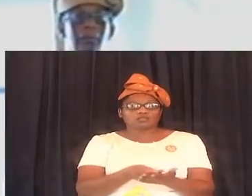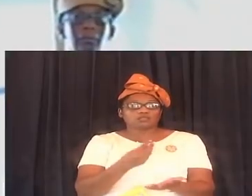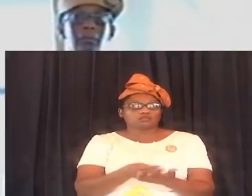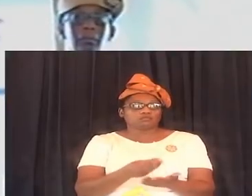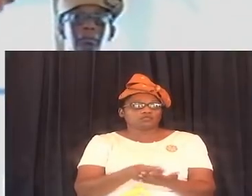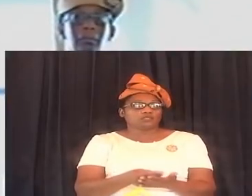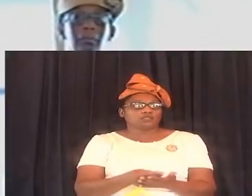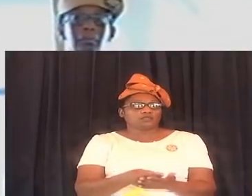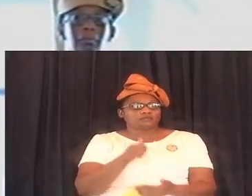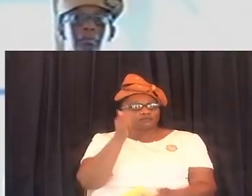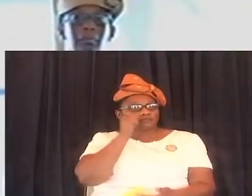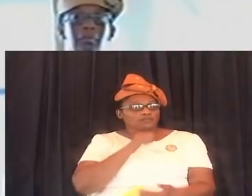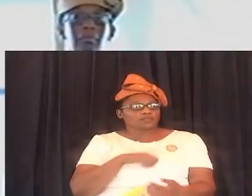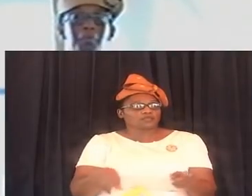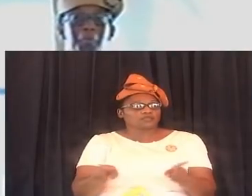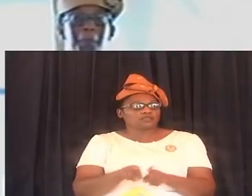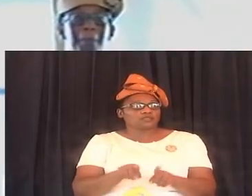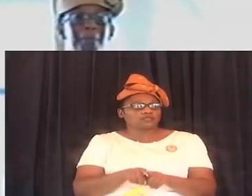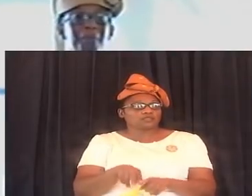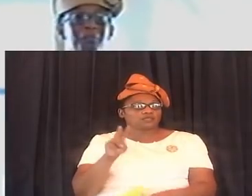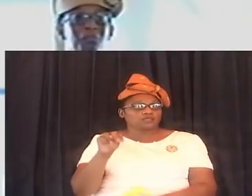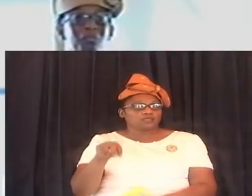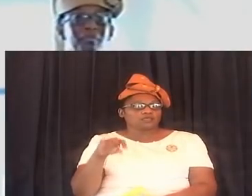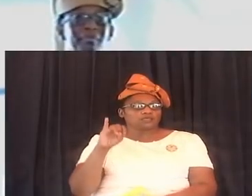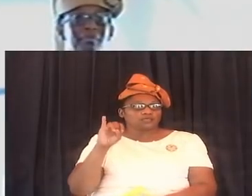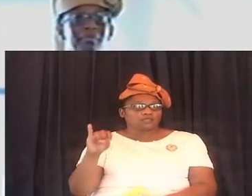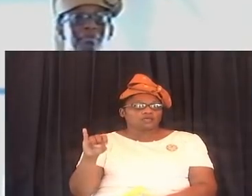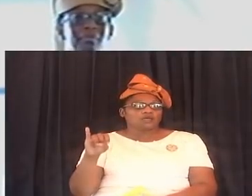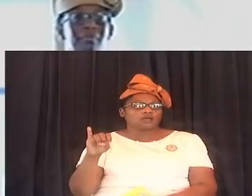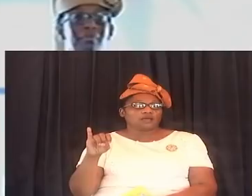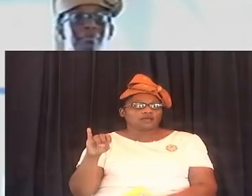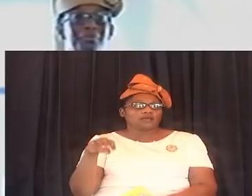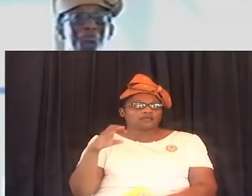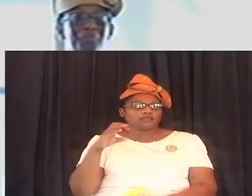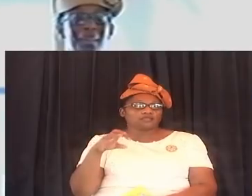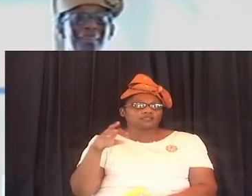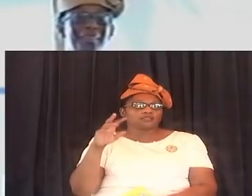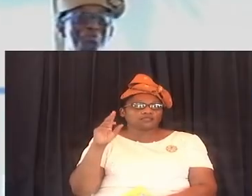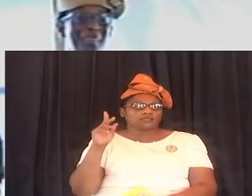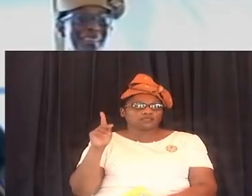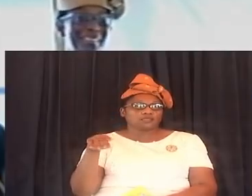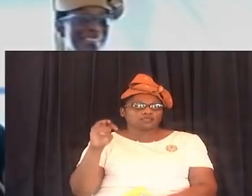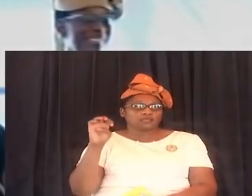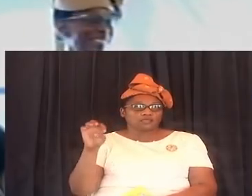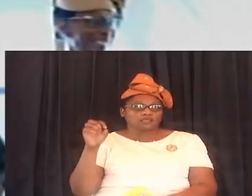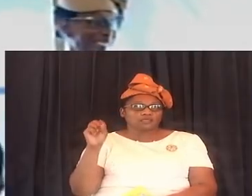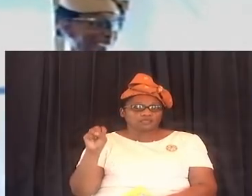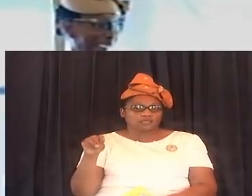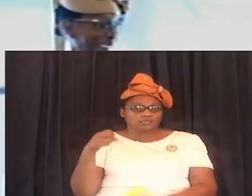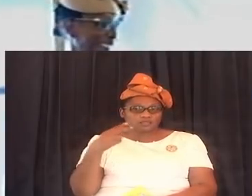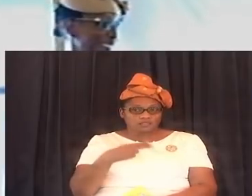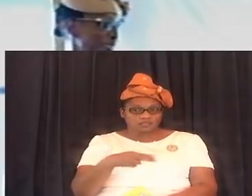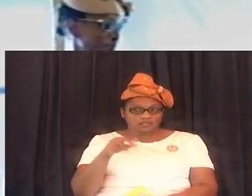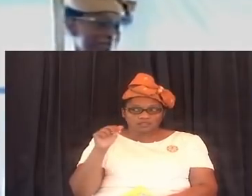our director, is just going to take charge while the offering is collected.